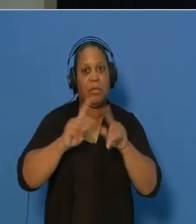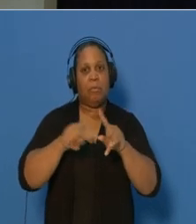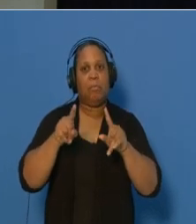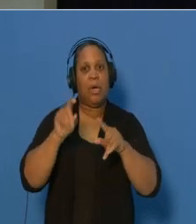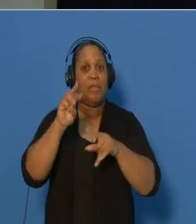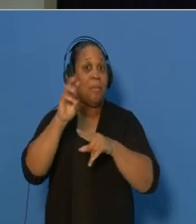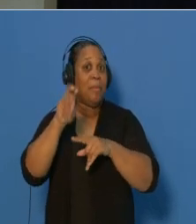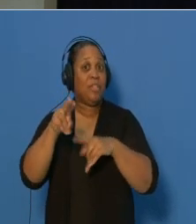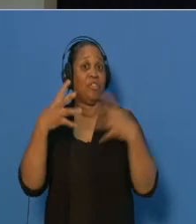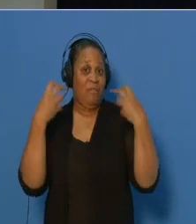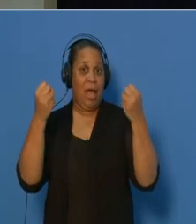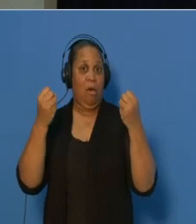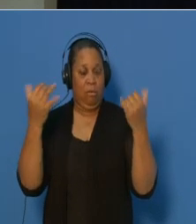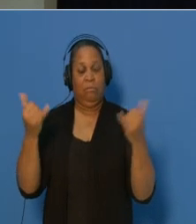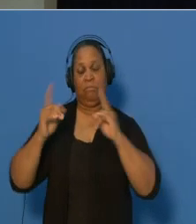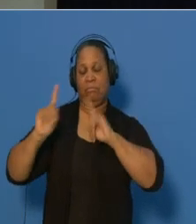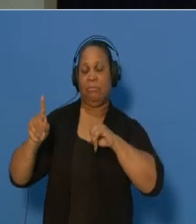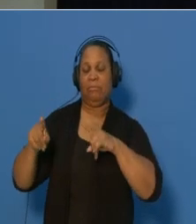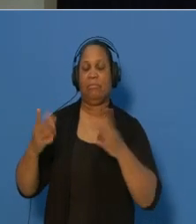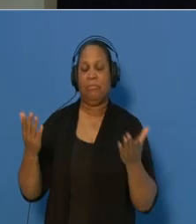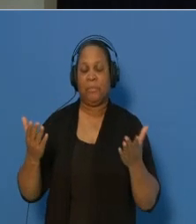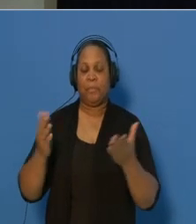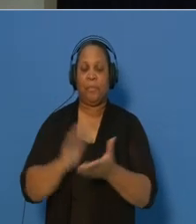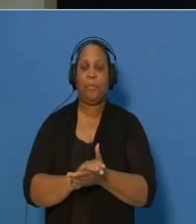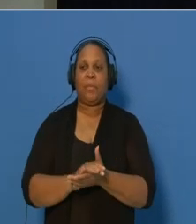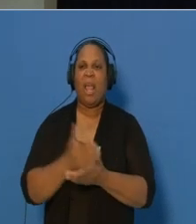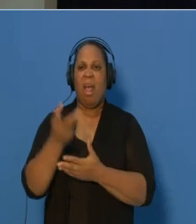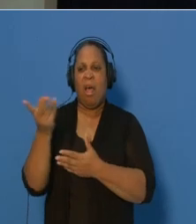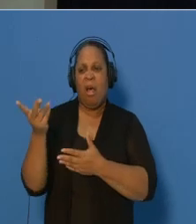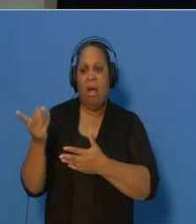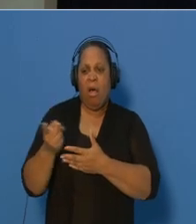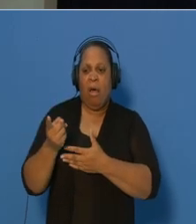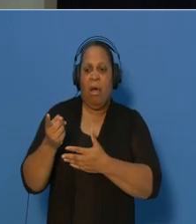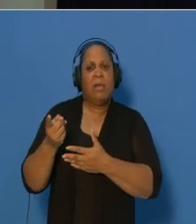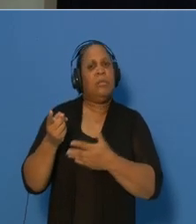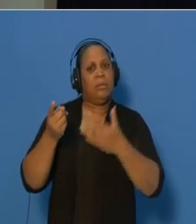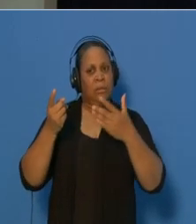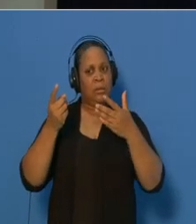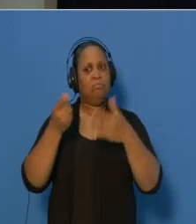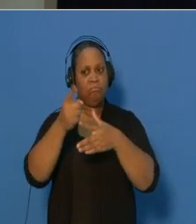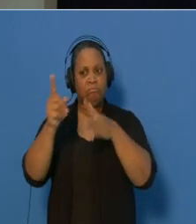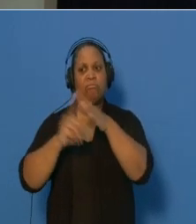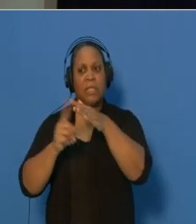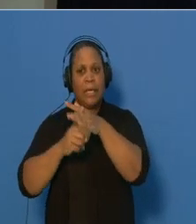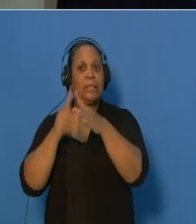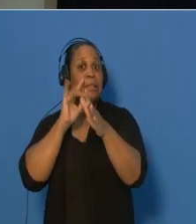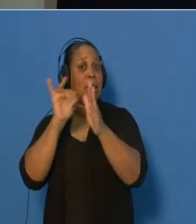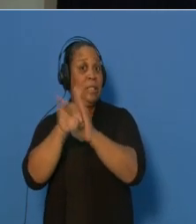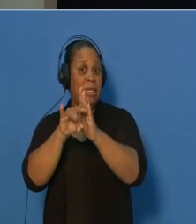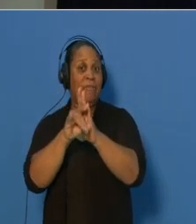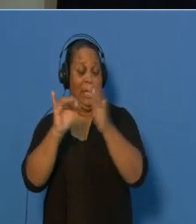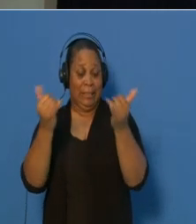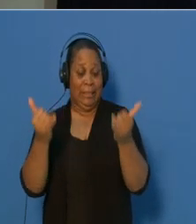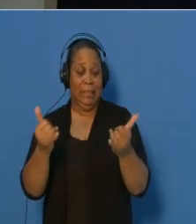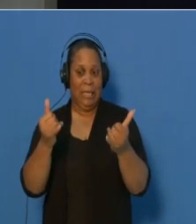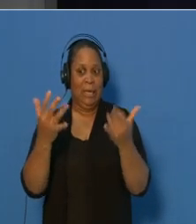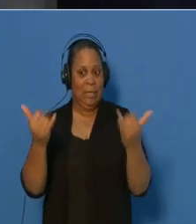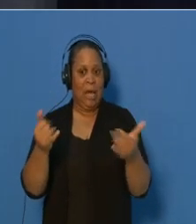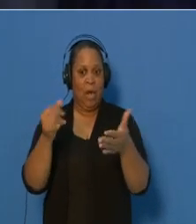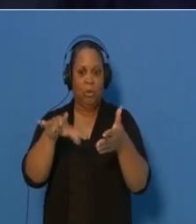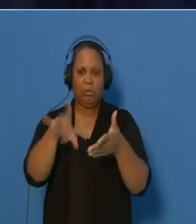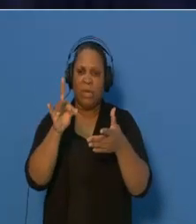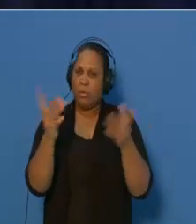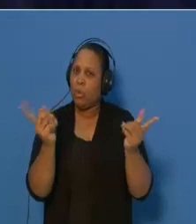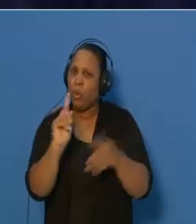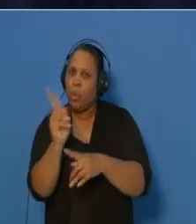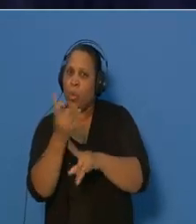Go ahead, Minister. Yeah, thank you, Premier. Those cases were all identified today, so the contact tracing has begun, as well